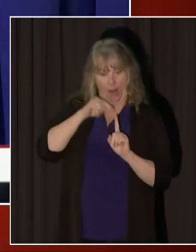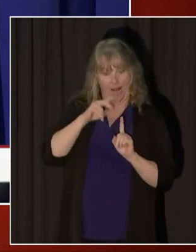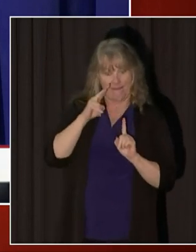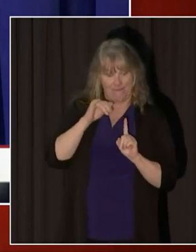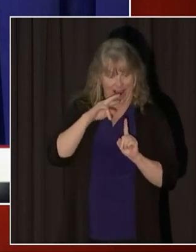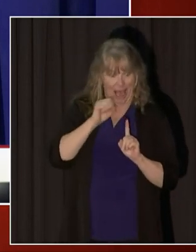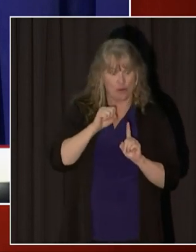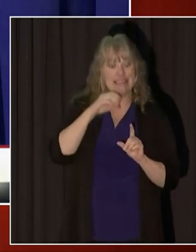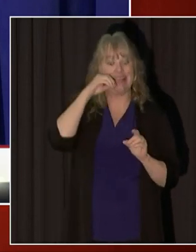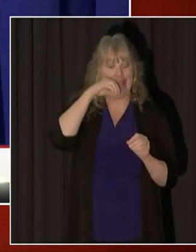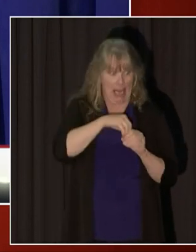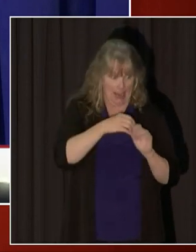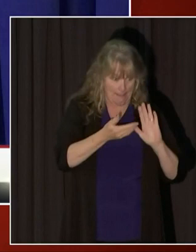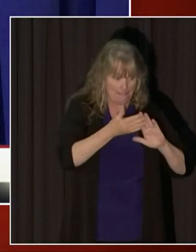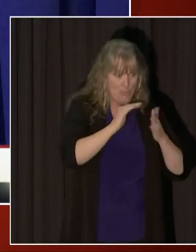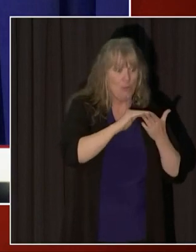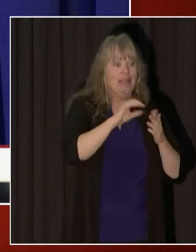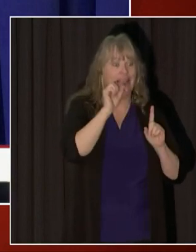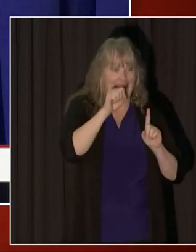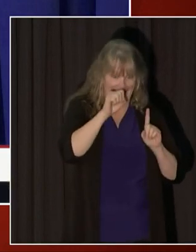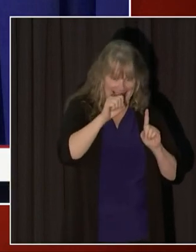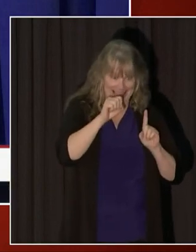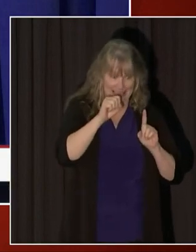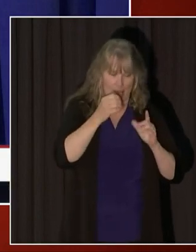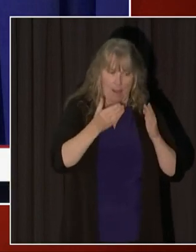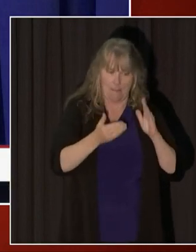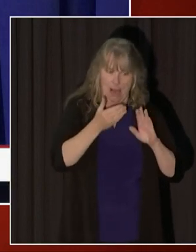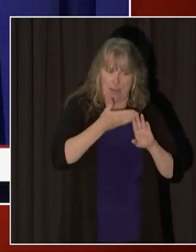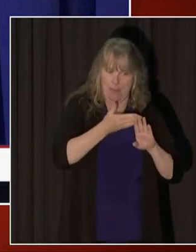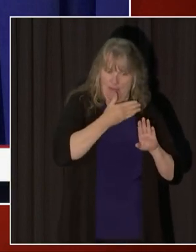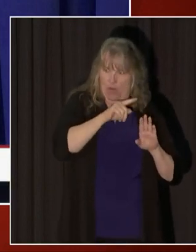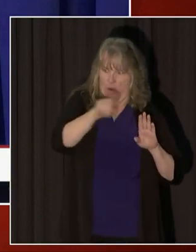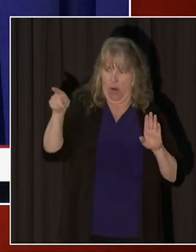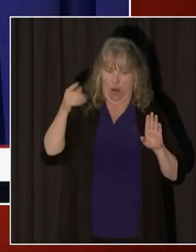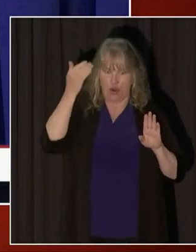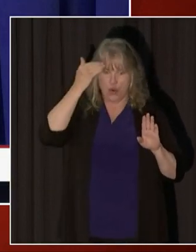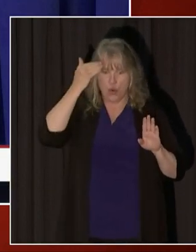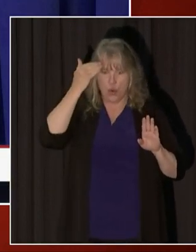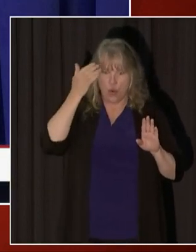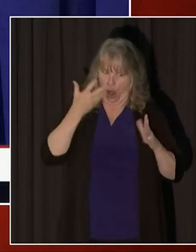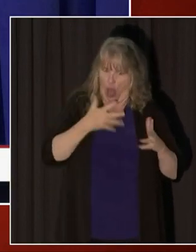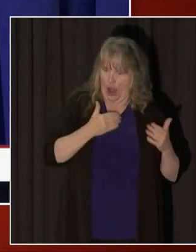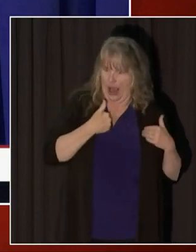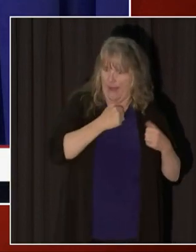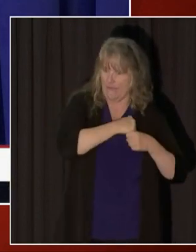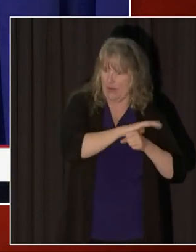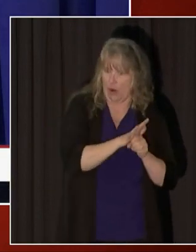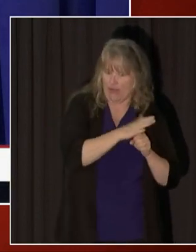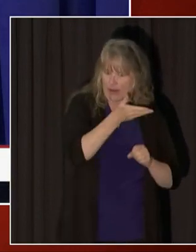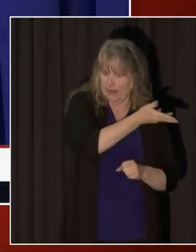in communities at earlier times than initial case reports may have indicated.